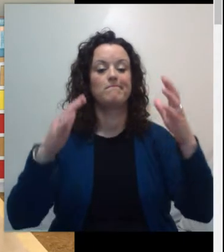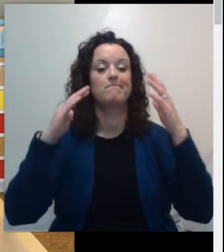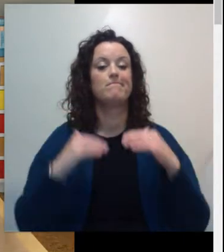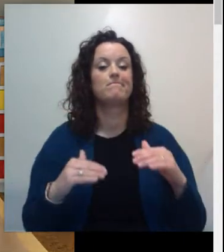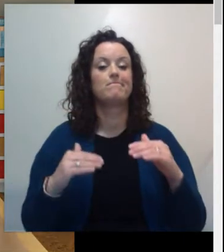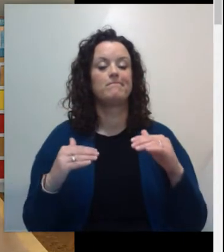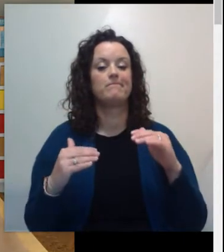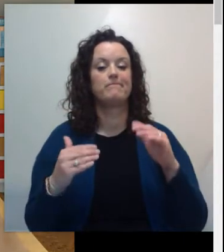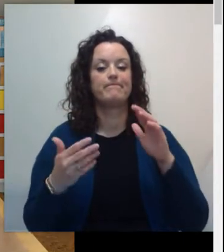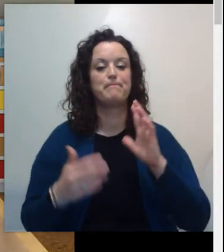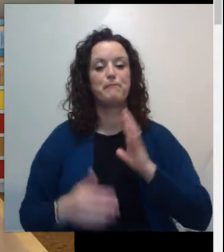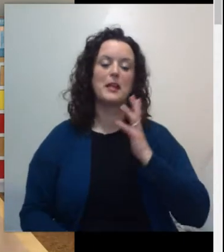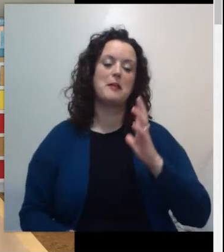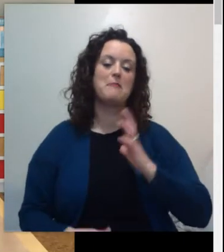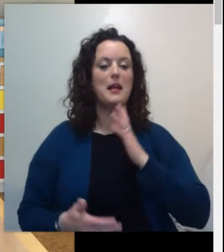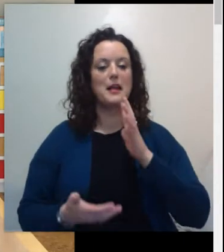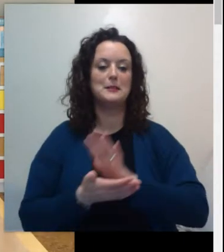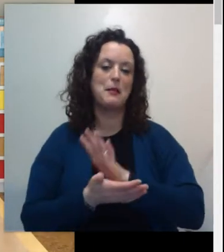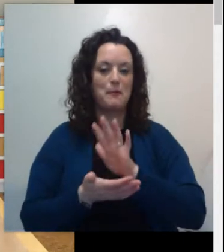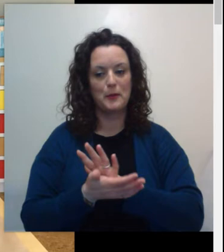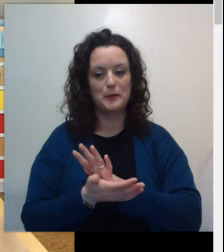you get fancy paper